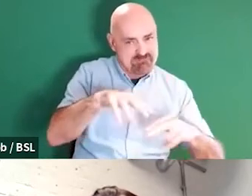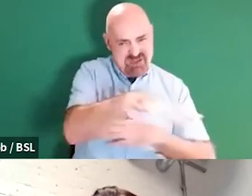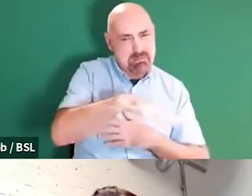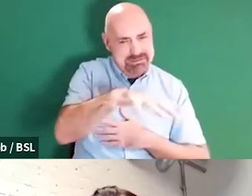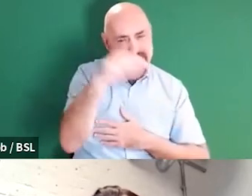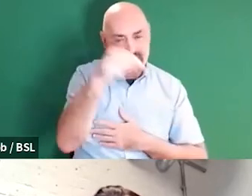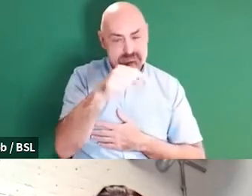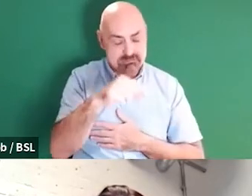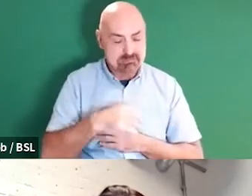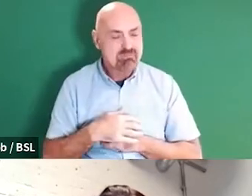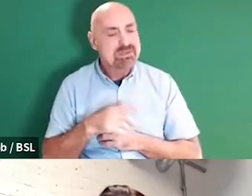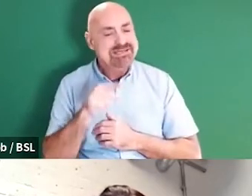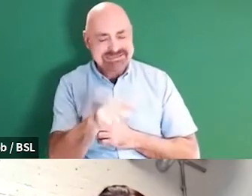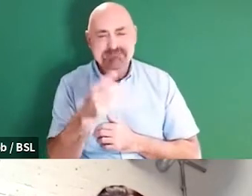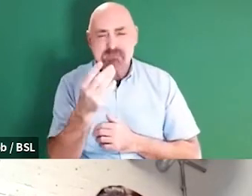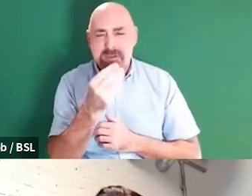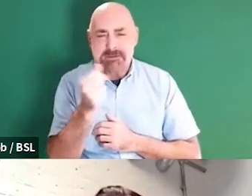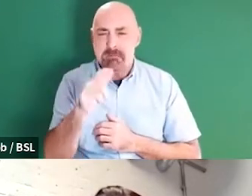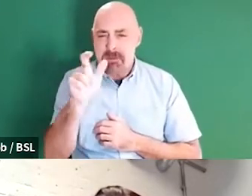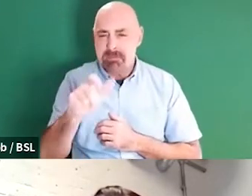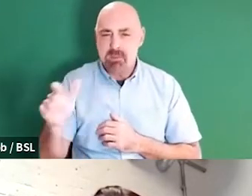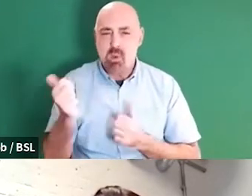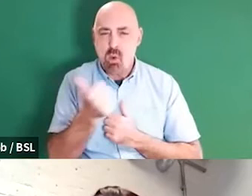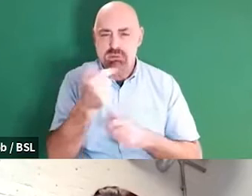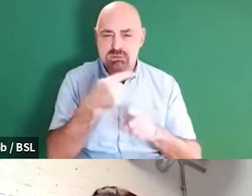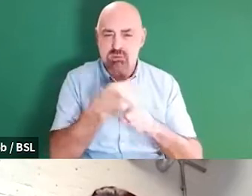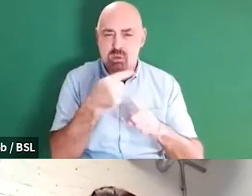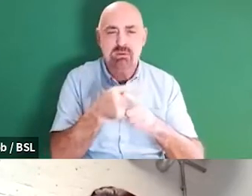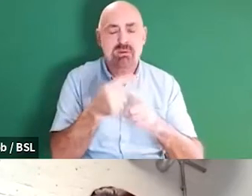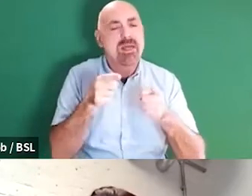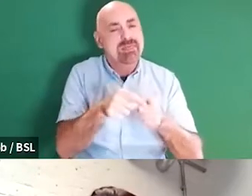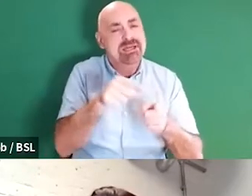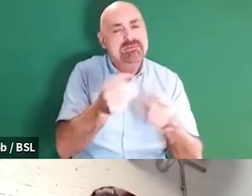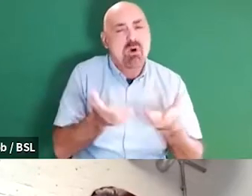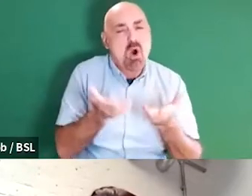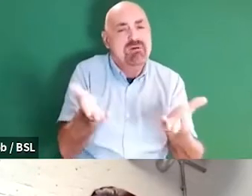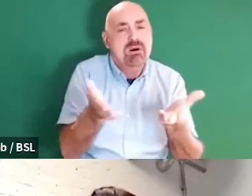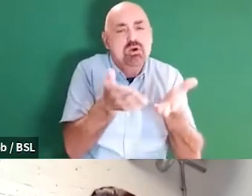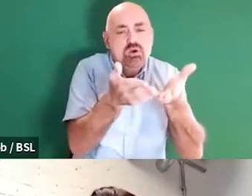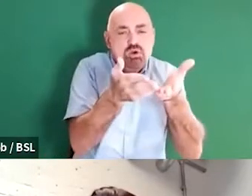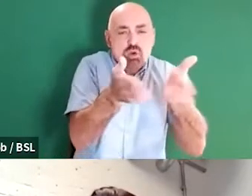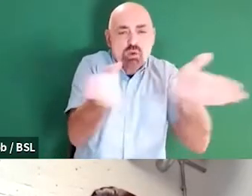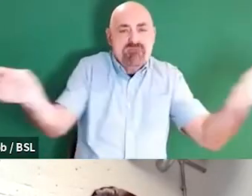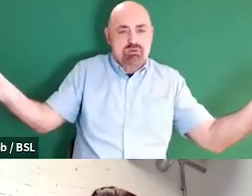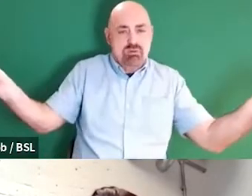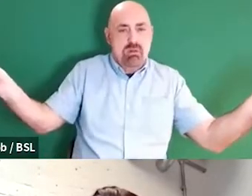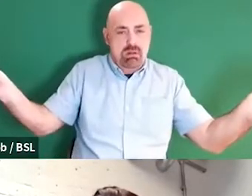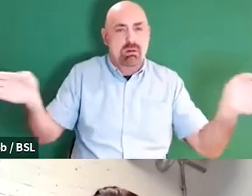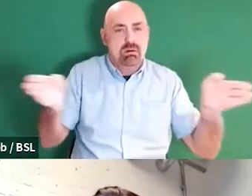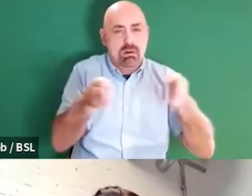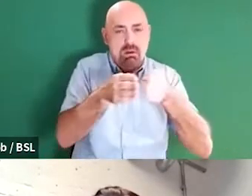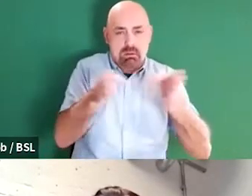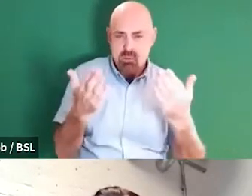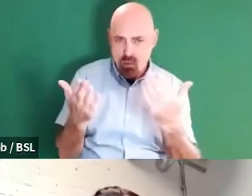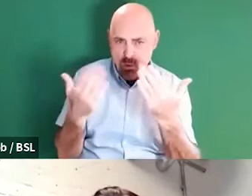as people have talked about already today, I think by having a universal offer to start with, that is a welcoming environment